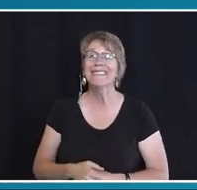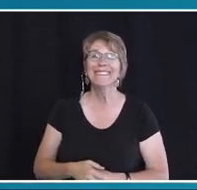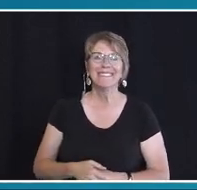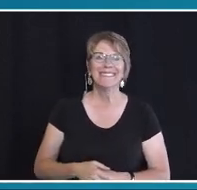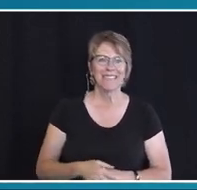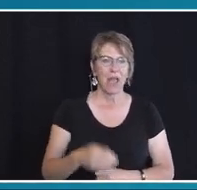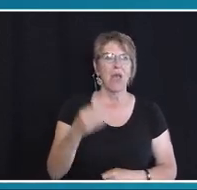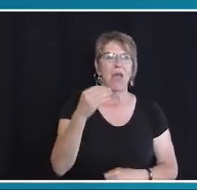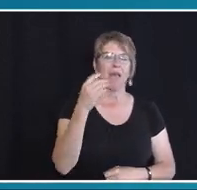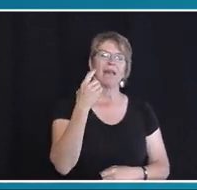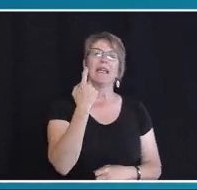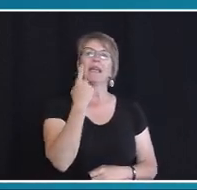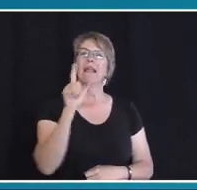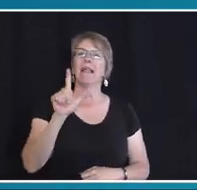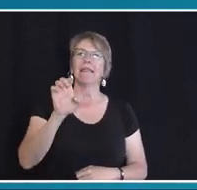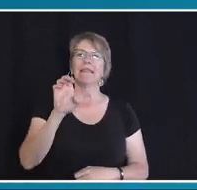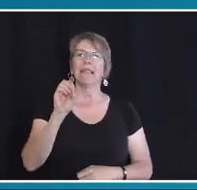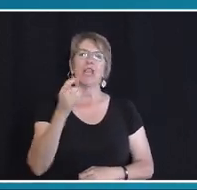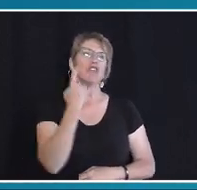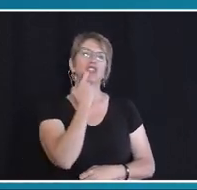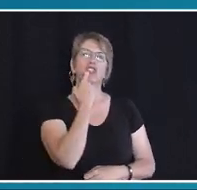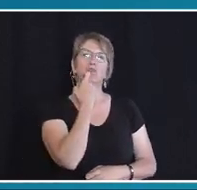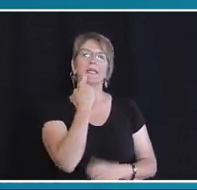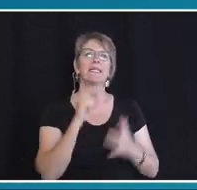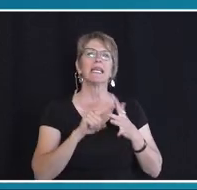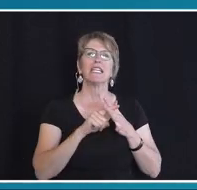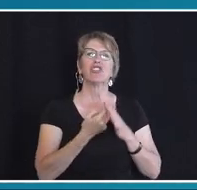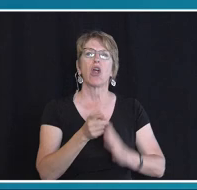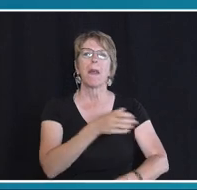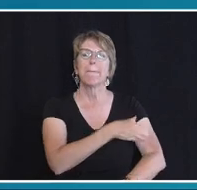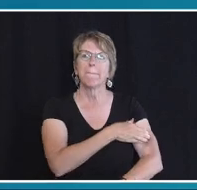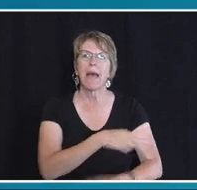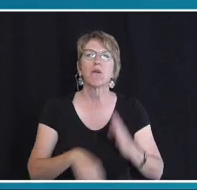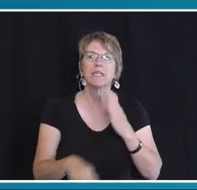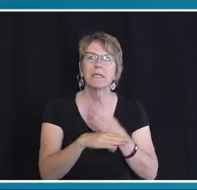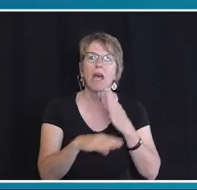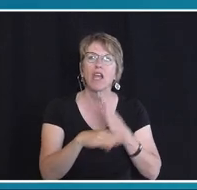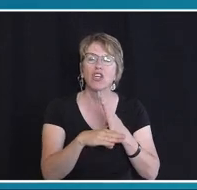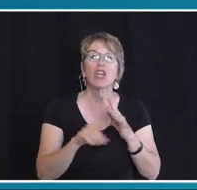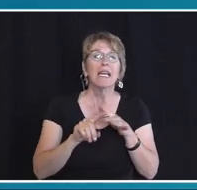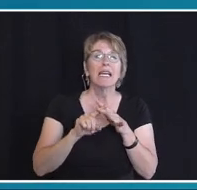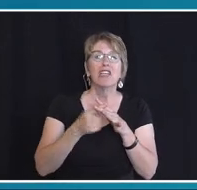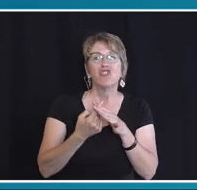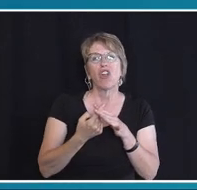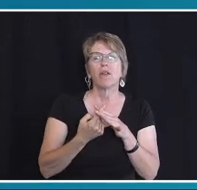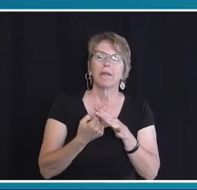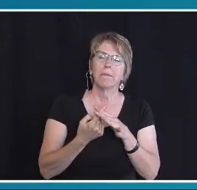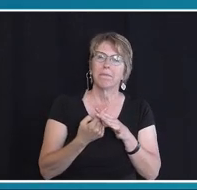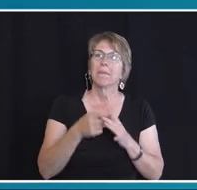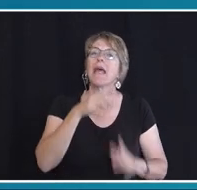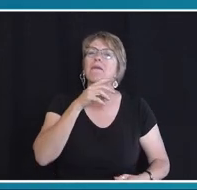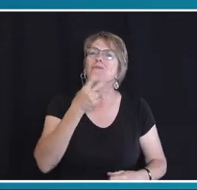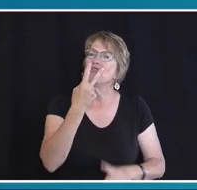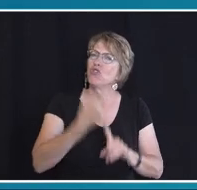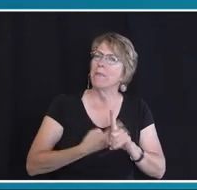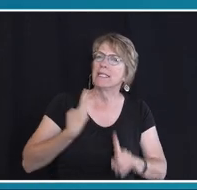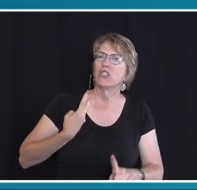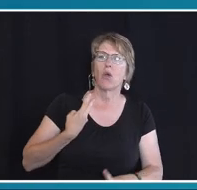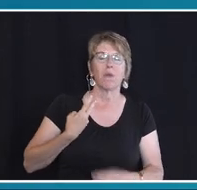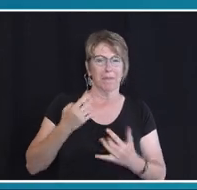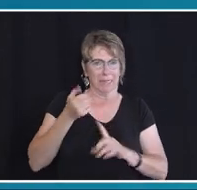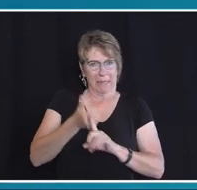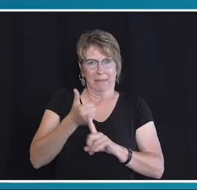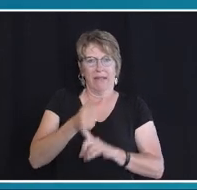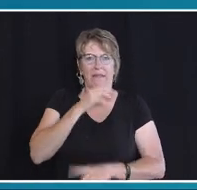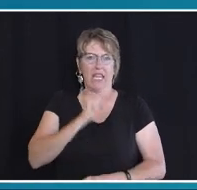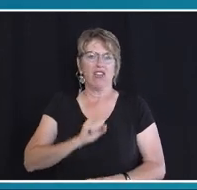Yeah. Leo just started playing power soccer. He's 4 years old. He's been doing it for a few months now. And it's just been,